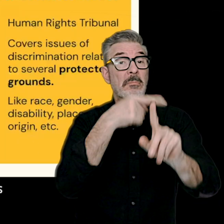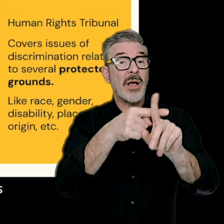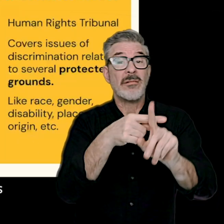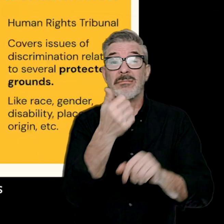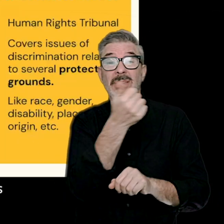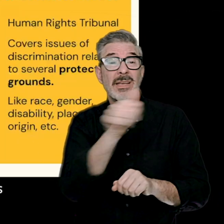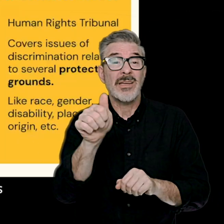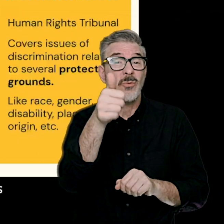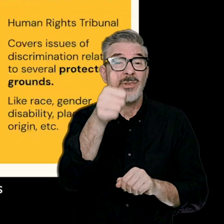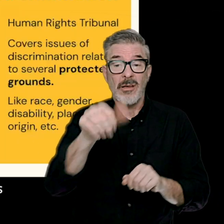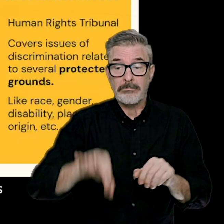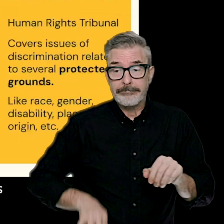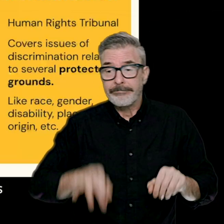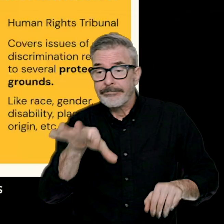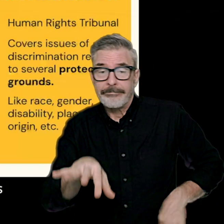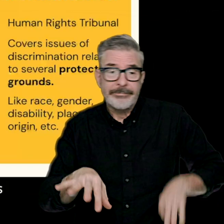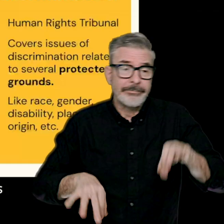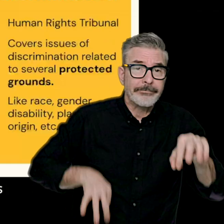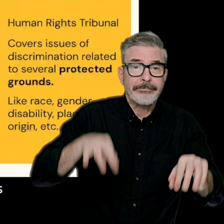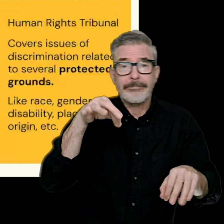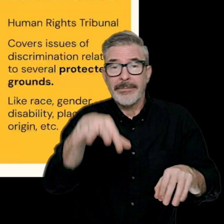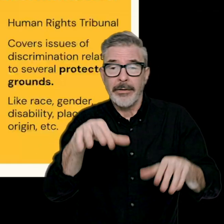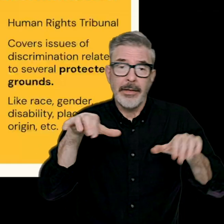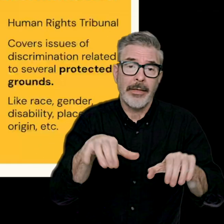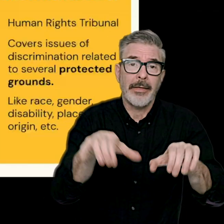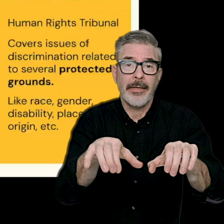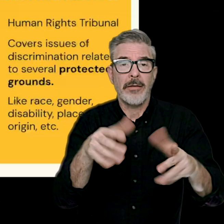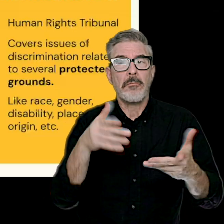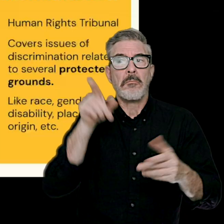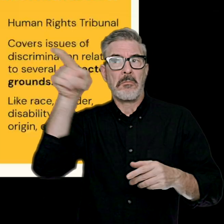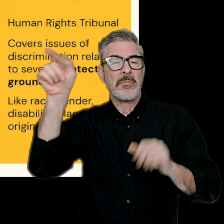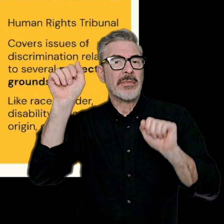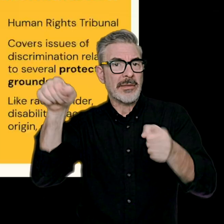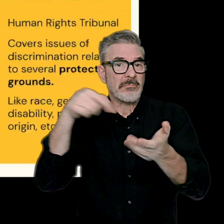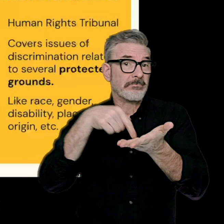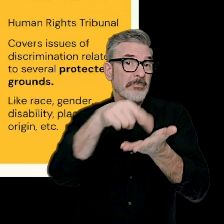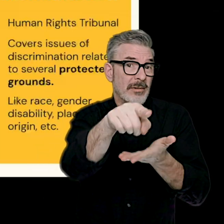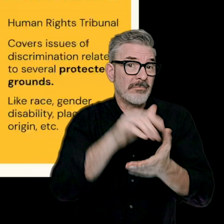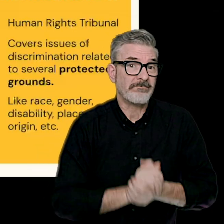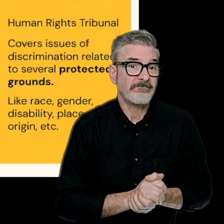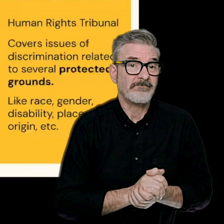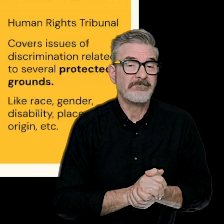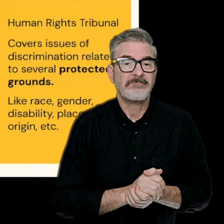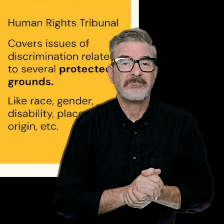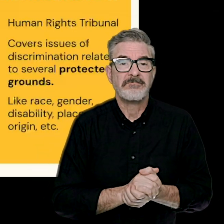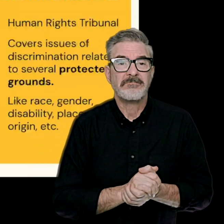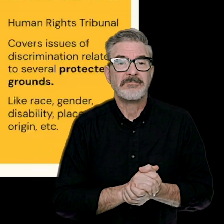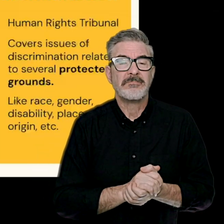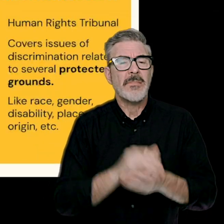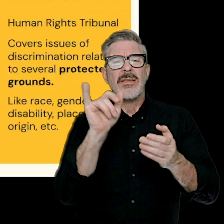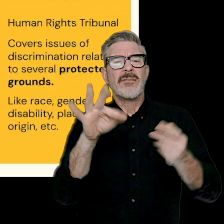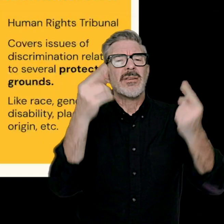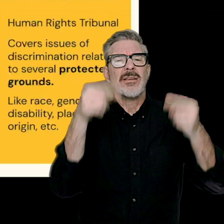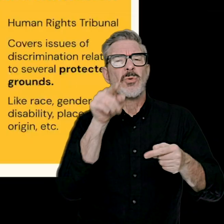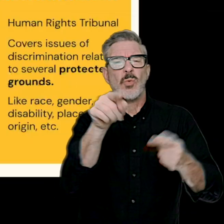But when it comes to specific issues at work, when it comes to wage theft, the Employment Standards Branch can recover missing